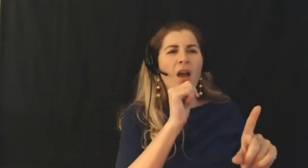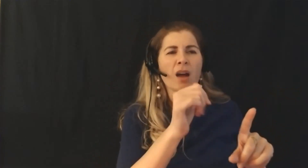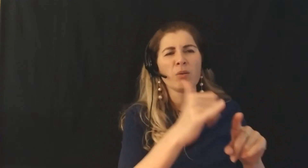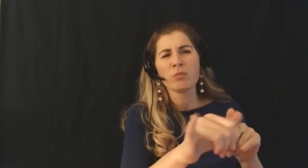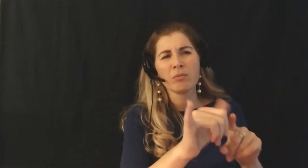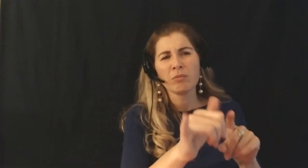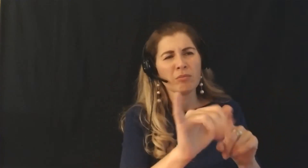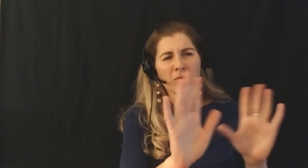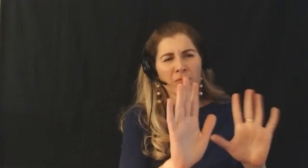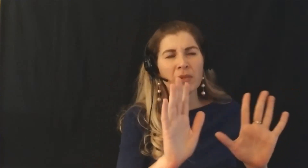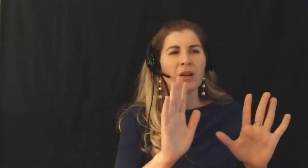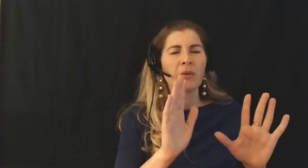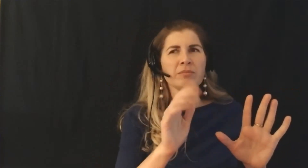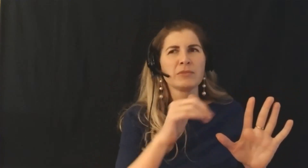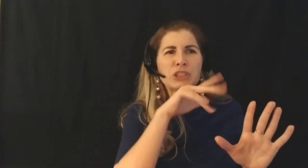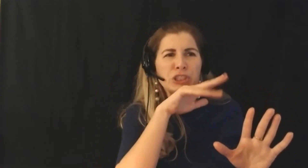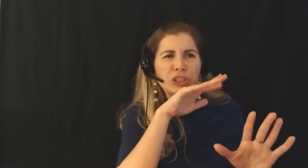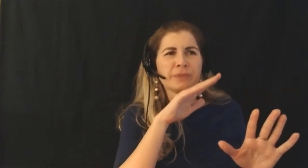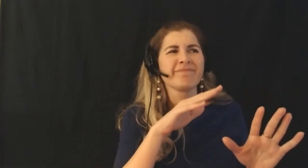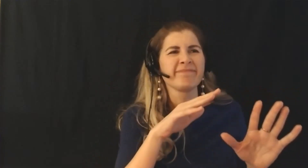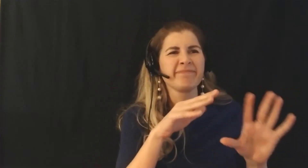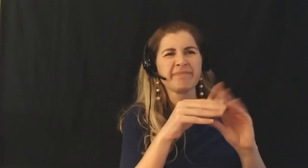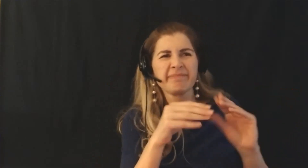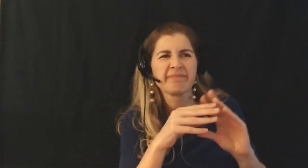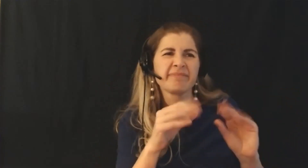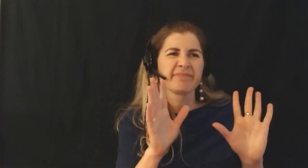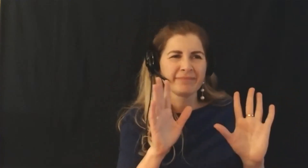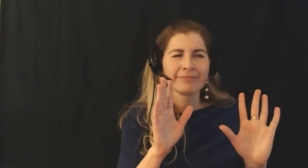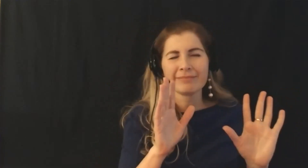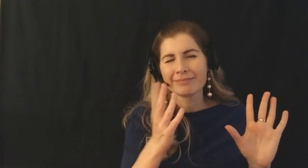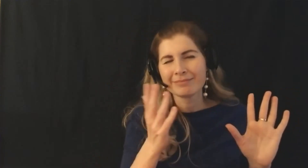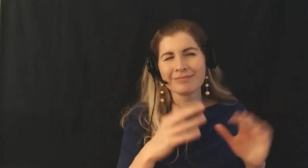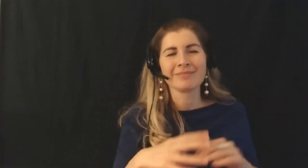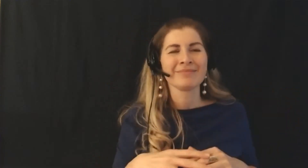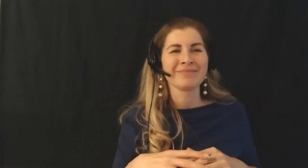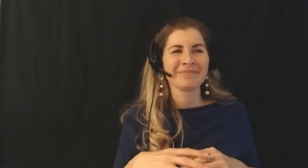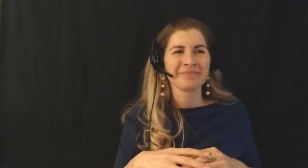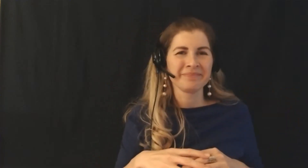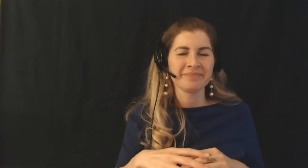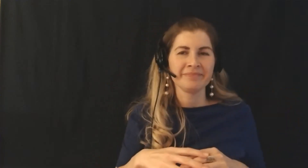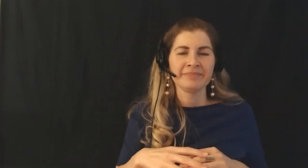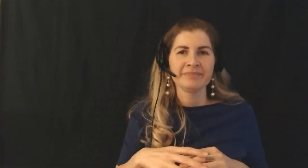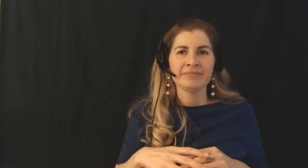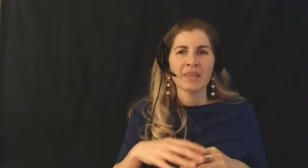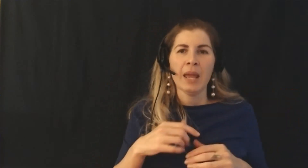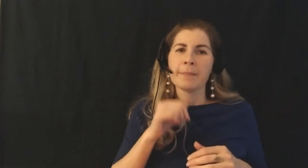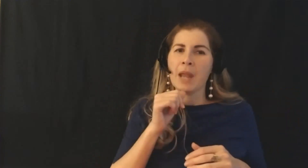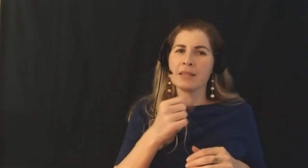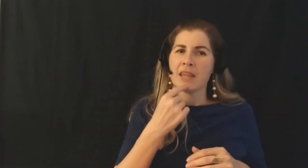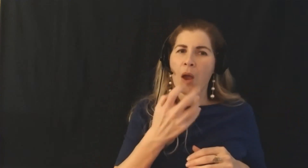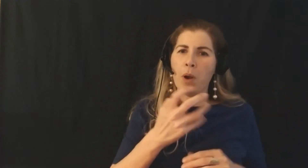or anything kind of potty humor, as I like to say. Not saying I want to censor